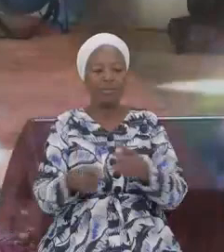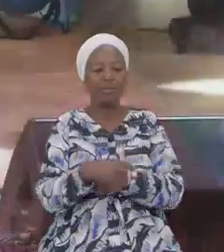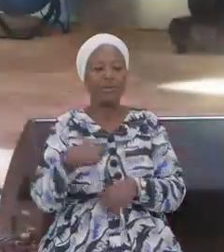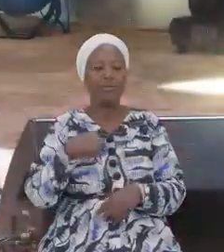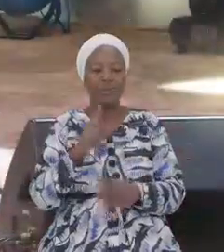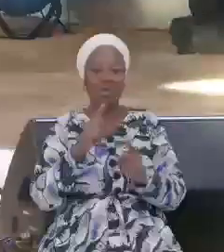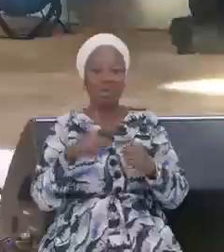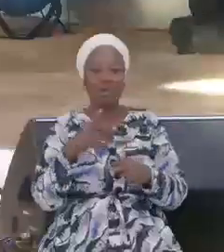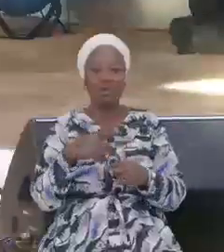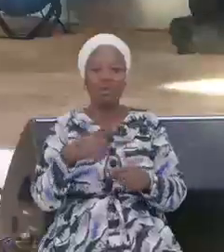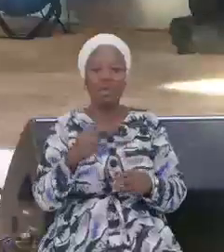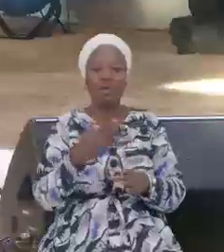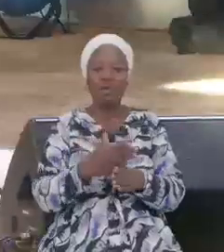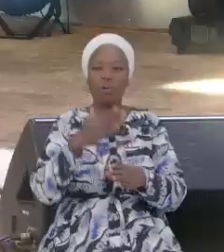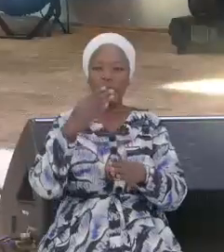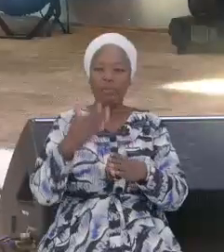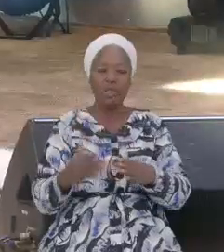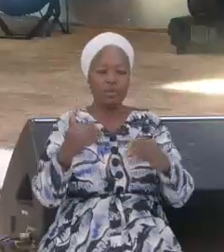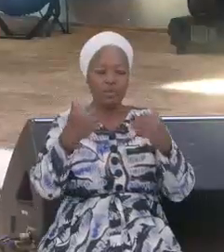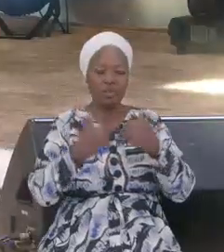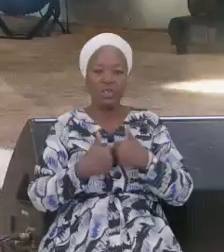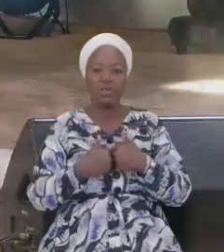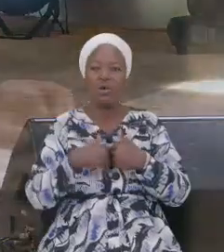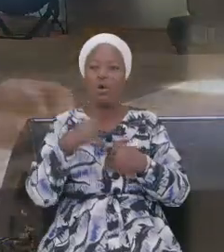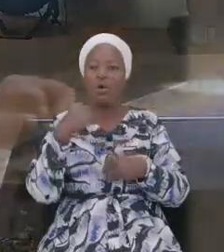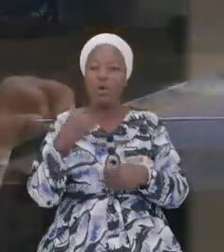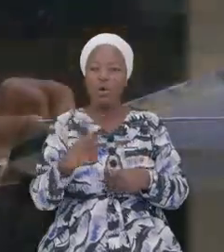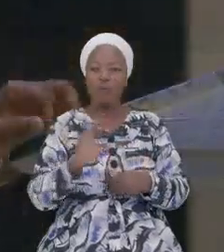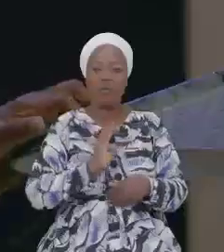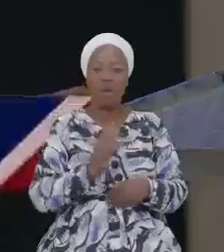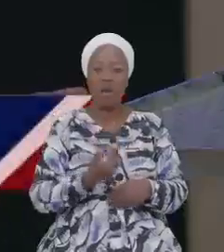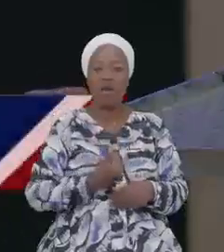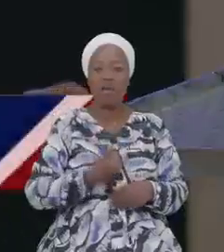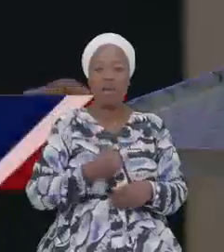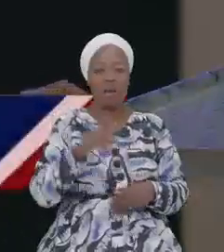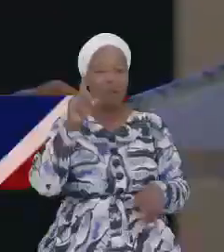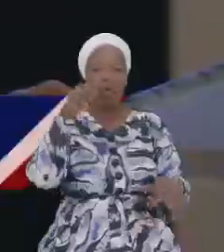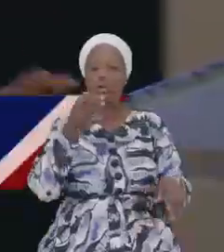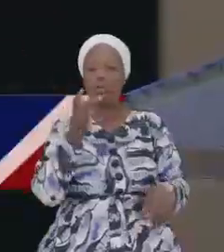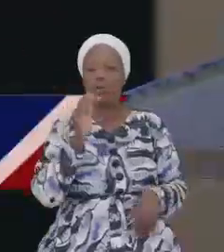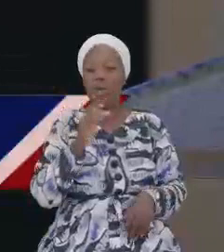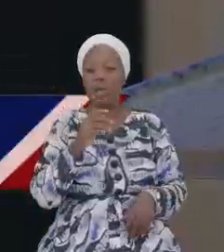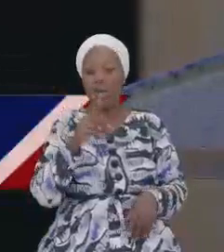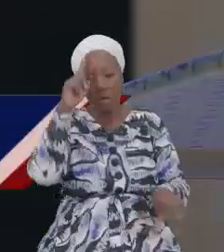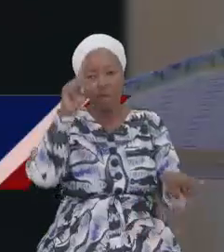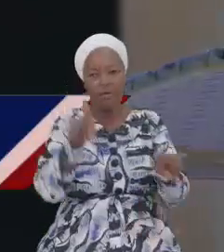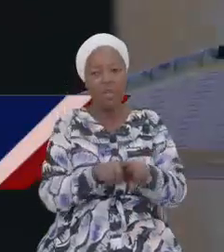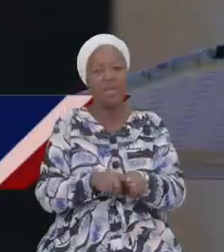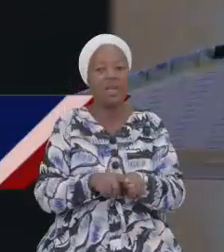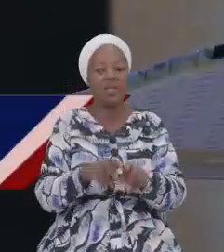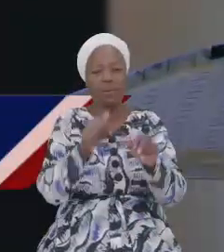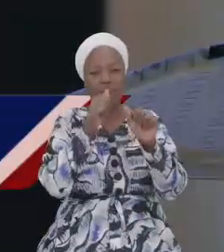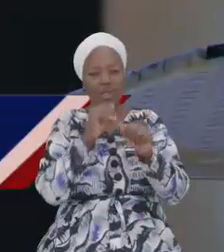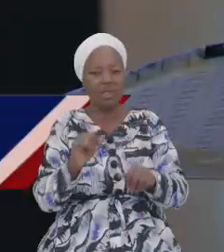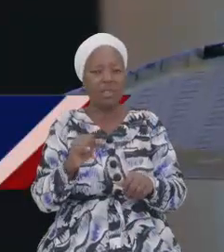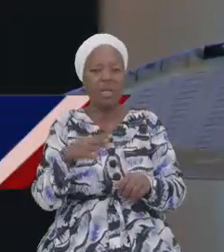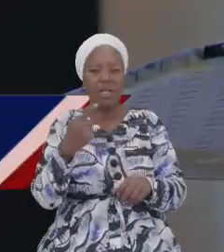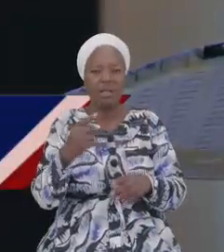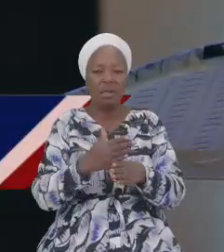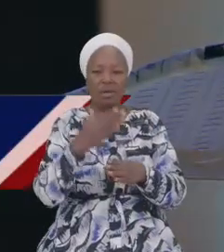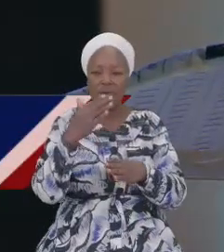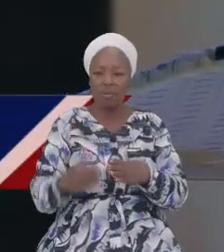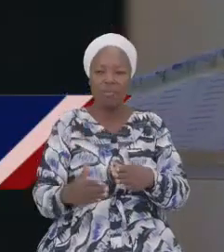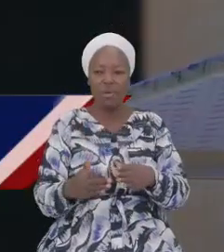the complete possession of our covenant blessings. The complete possessions